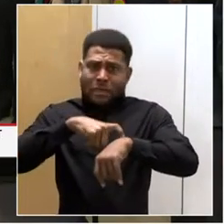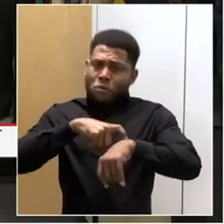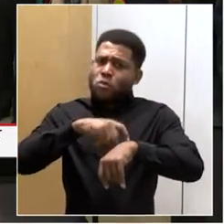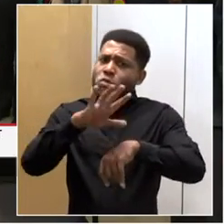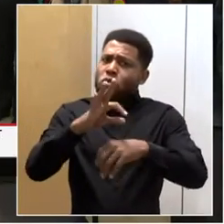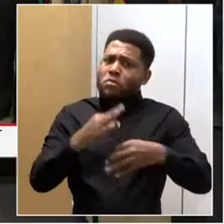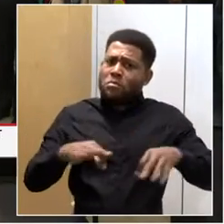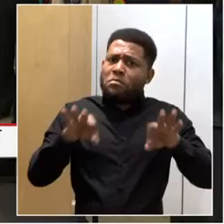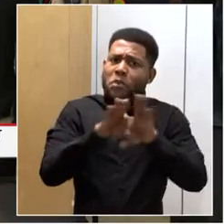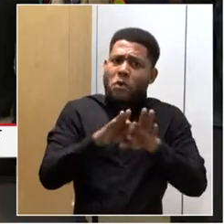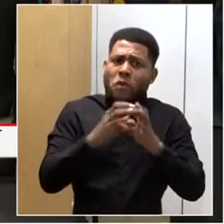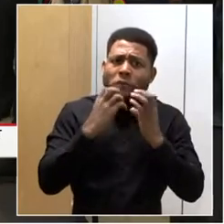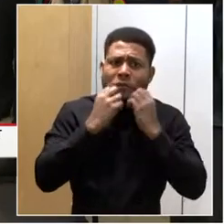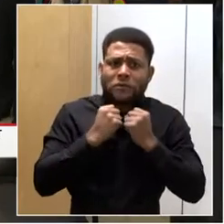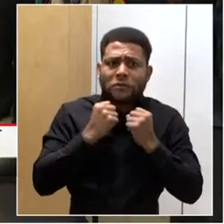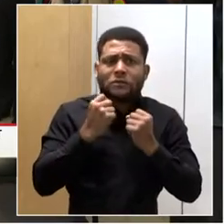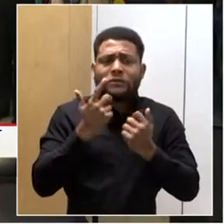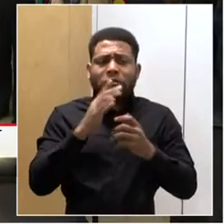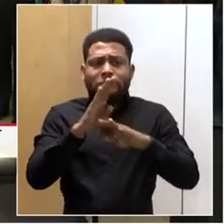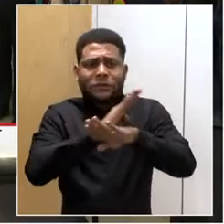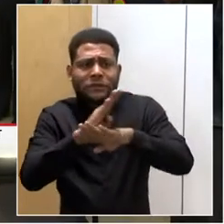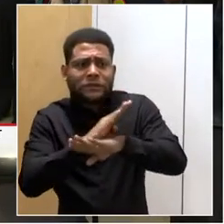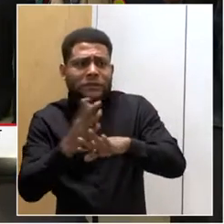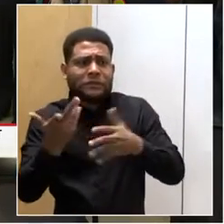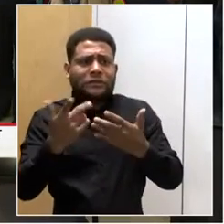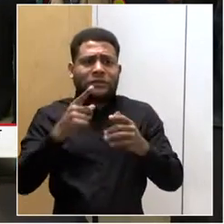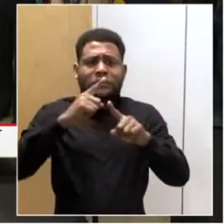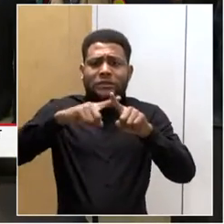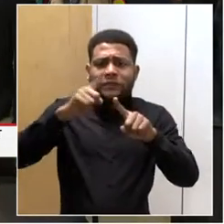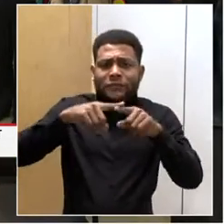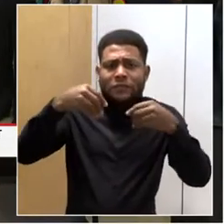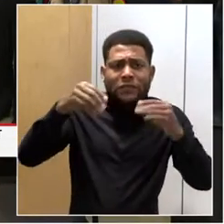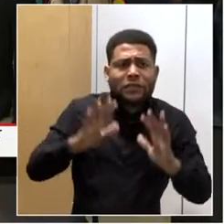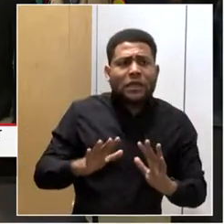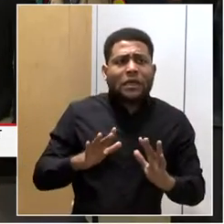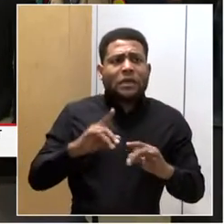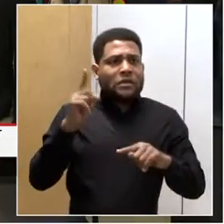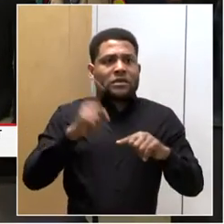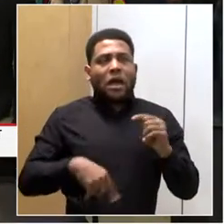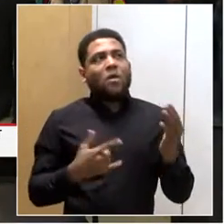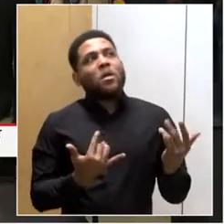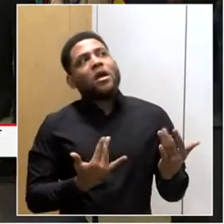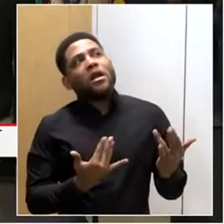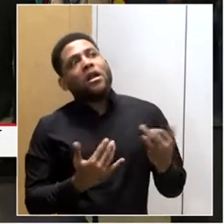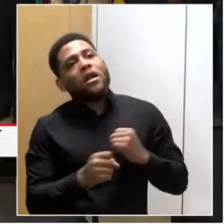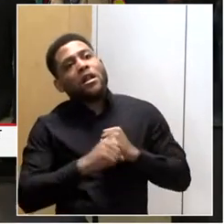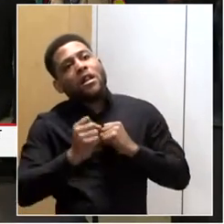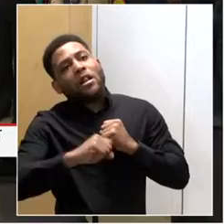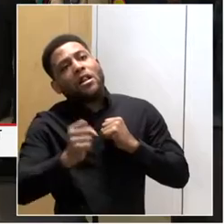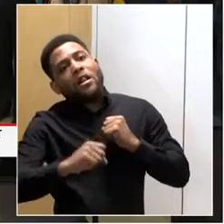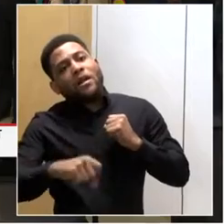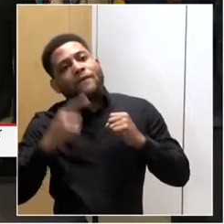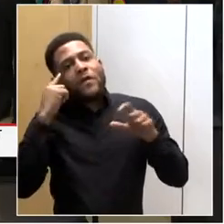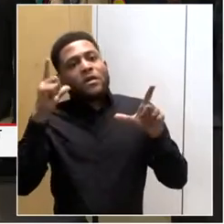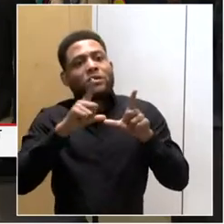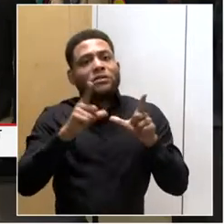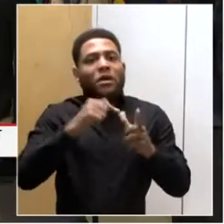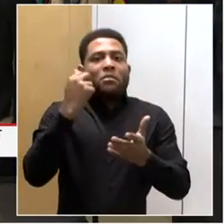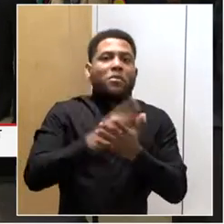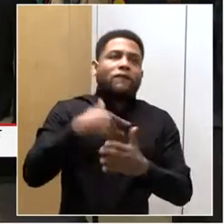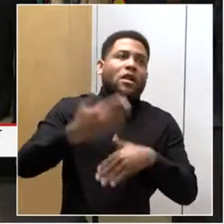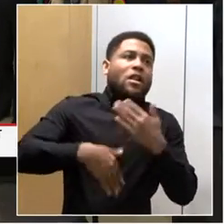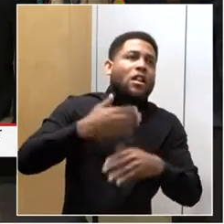creators, and retailers looking to open in the district, and that they need to maximize the time that they are open to customers. And that, of course,